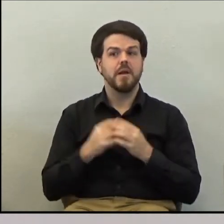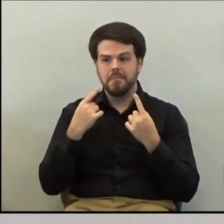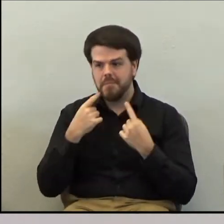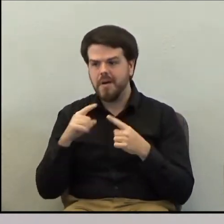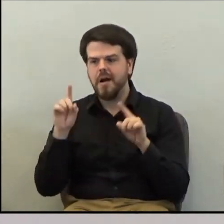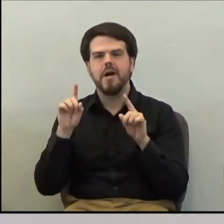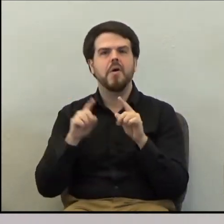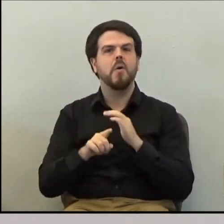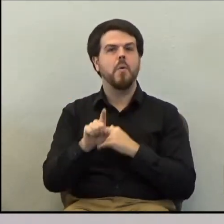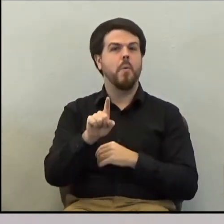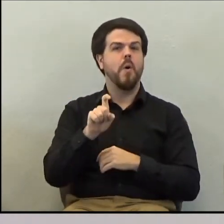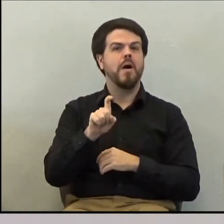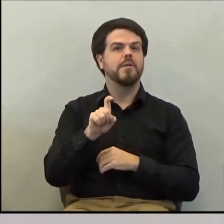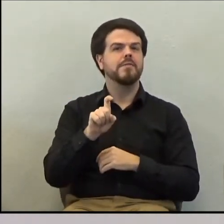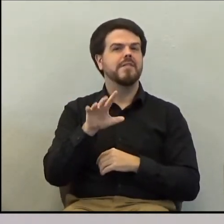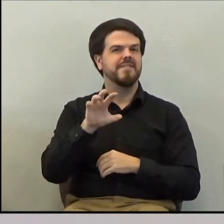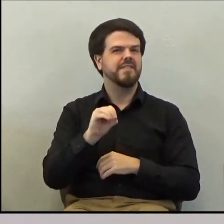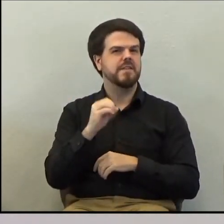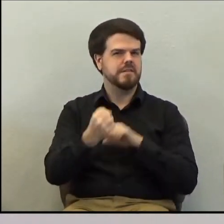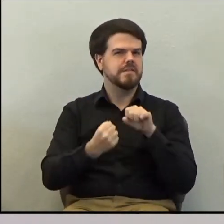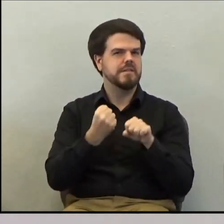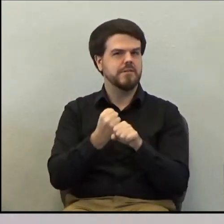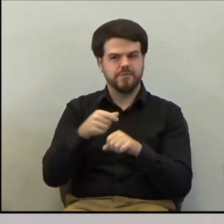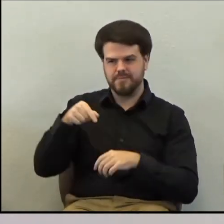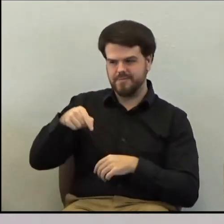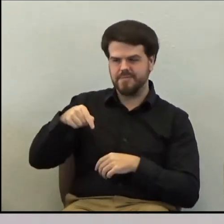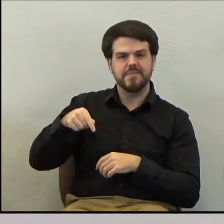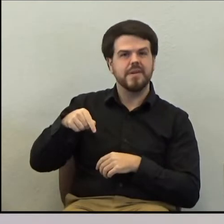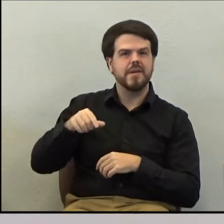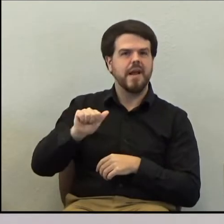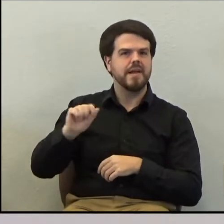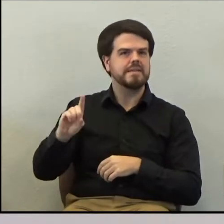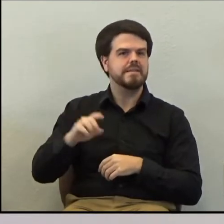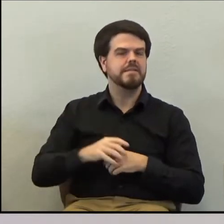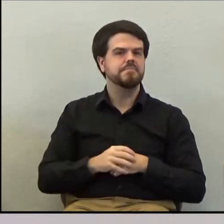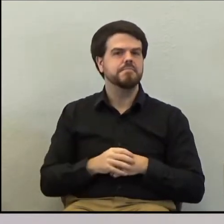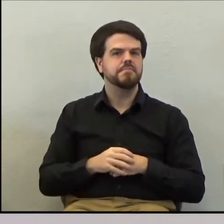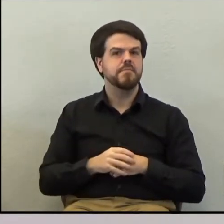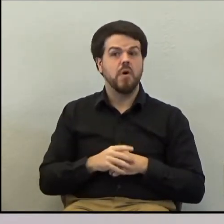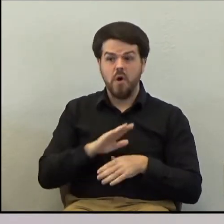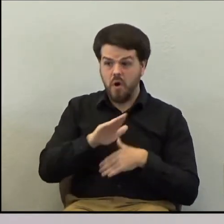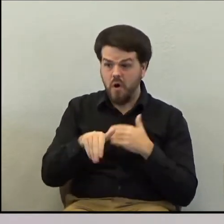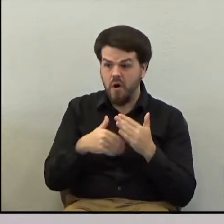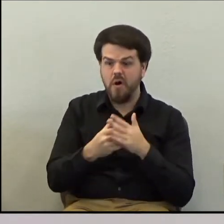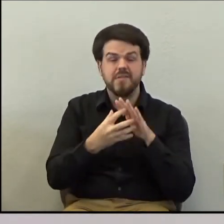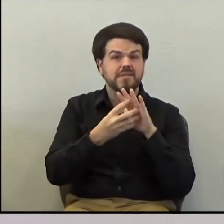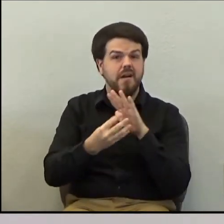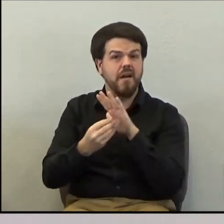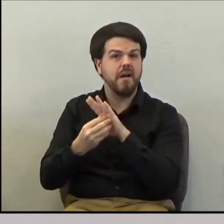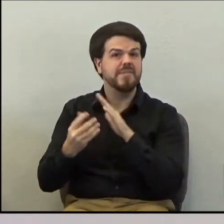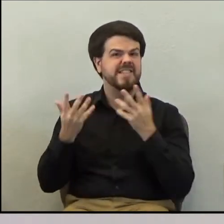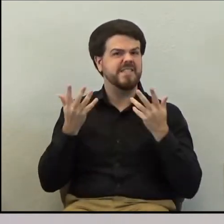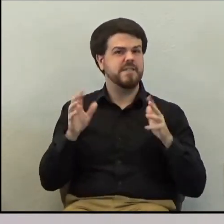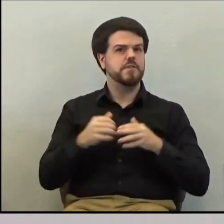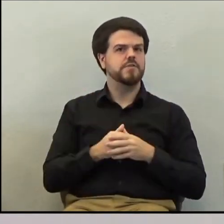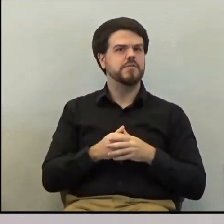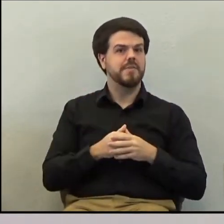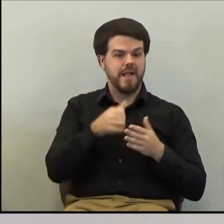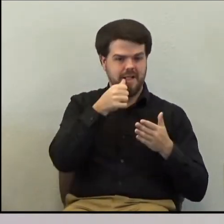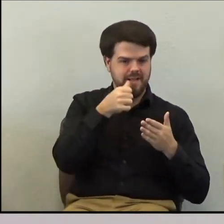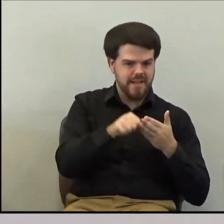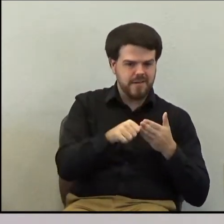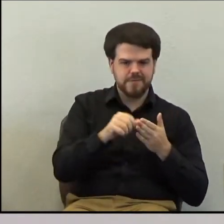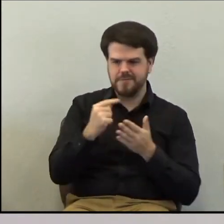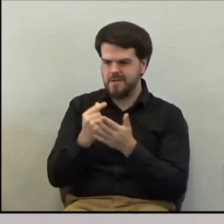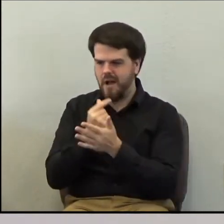150, all the copies that had been made, that all the letters and gospels that make up the New Testament